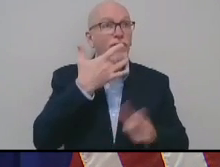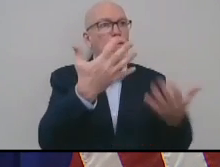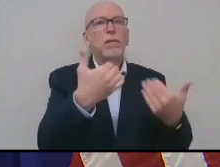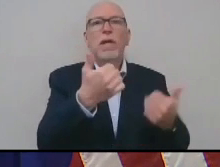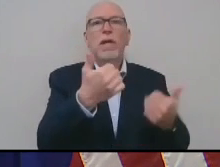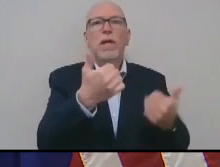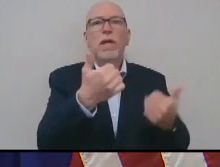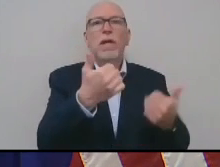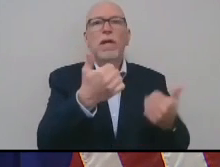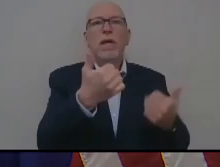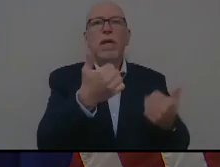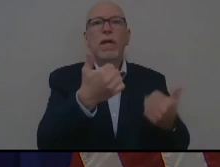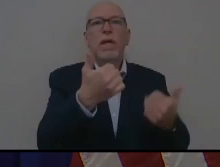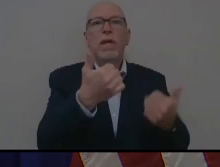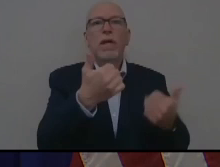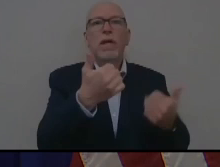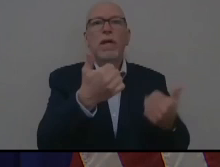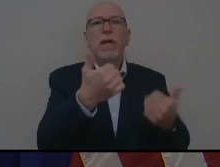to be vaccinated.